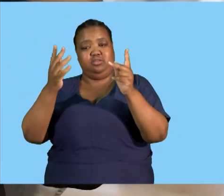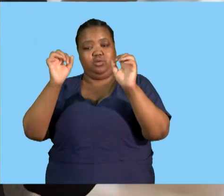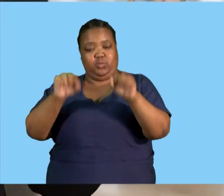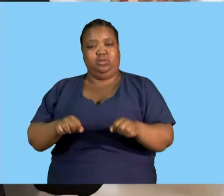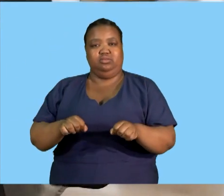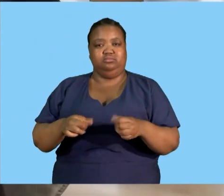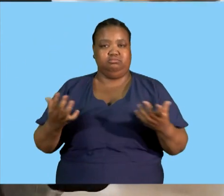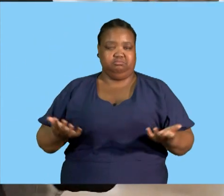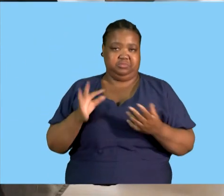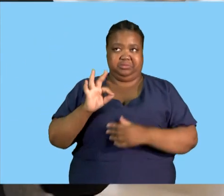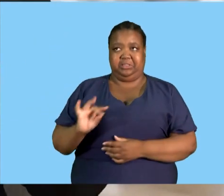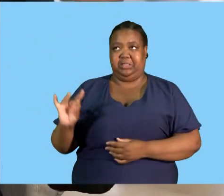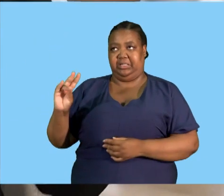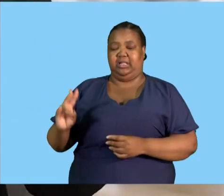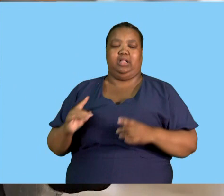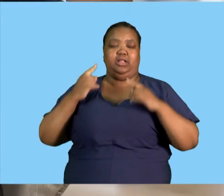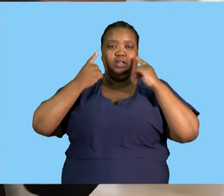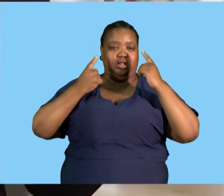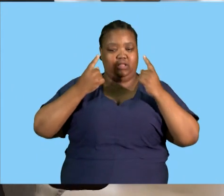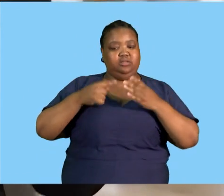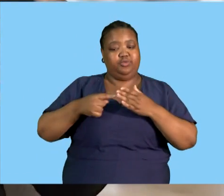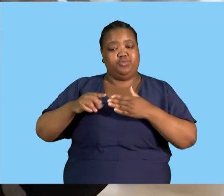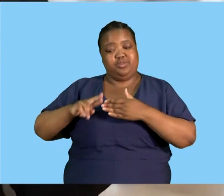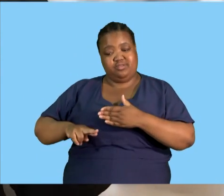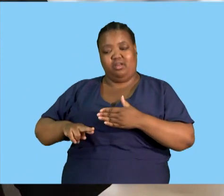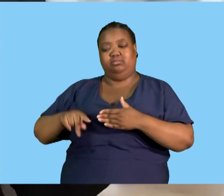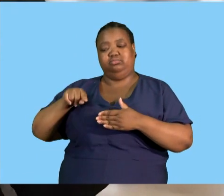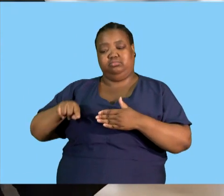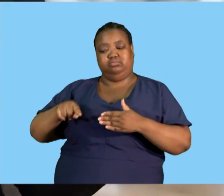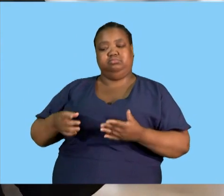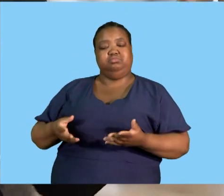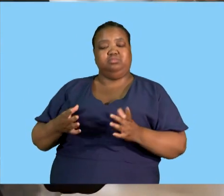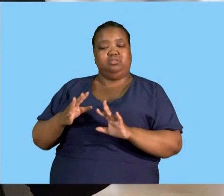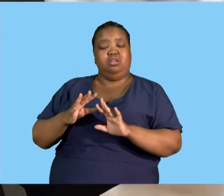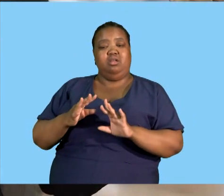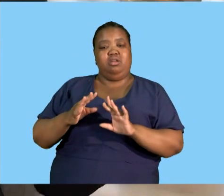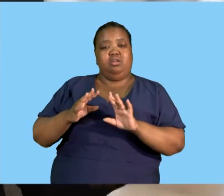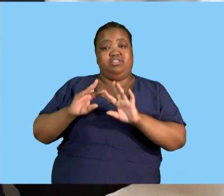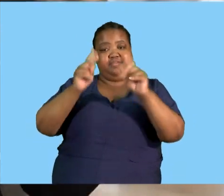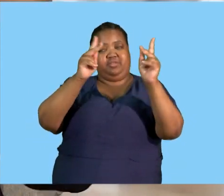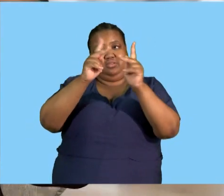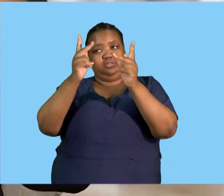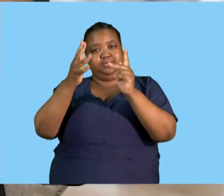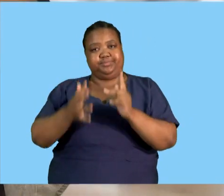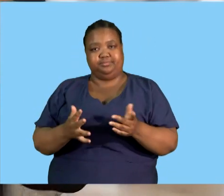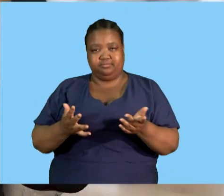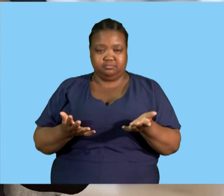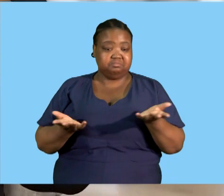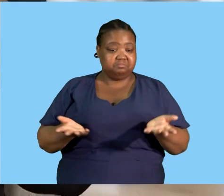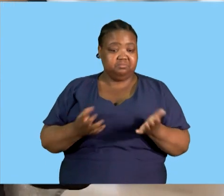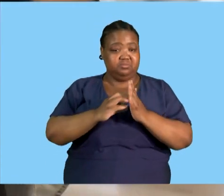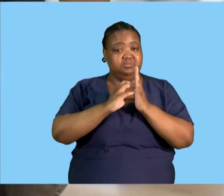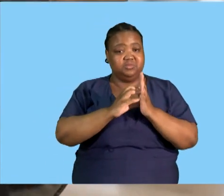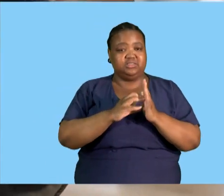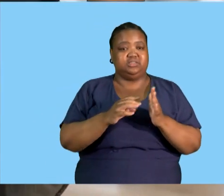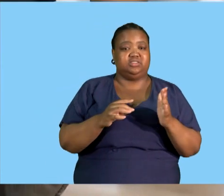same way every day, because they understand that the results will be the same. There's nothing surprising about the results. You know that in order for me to get 2 as an